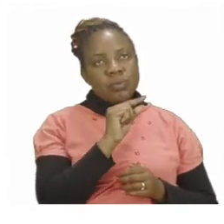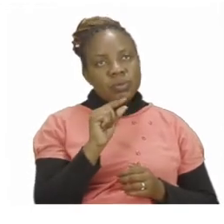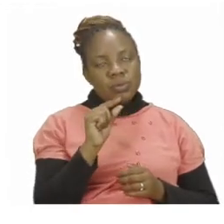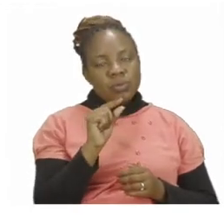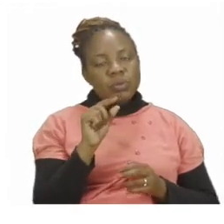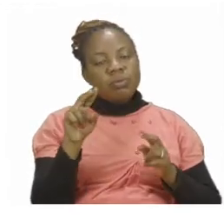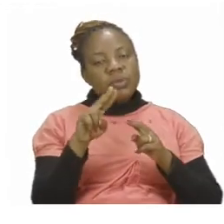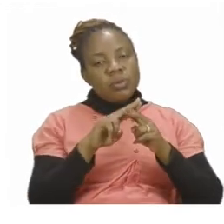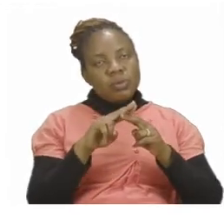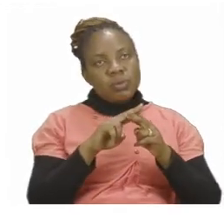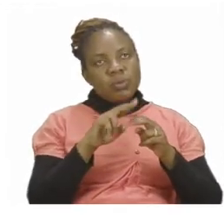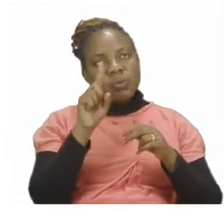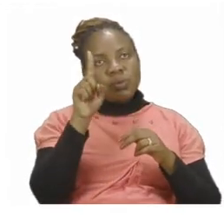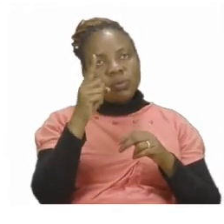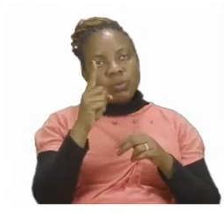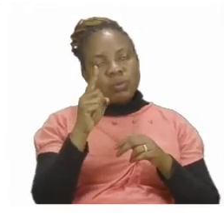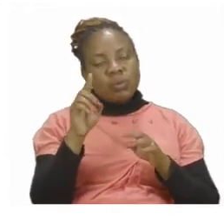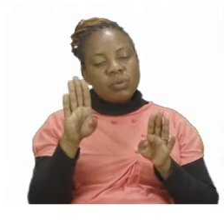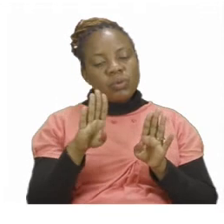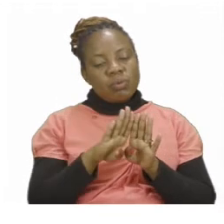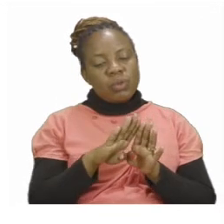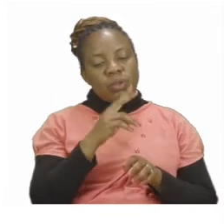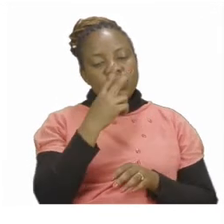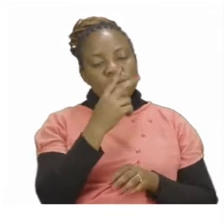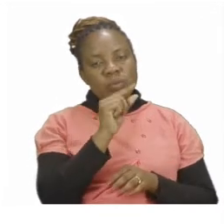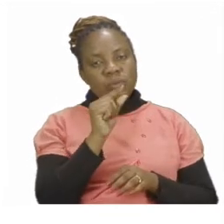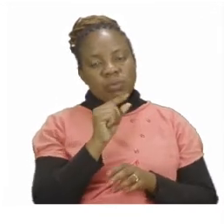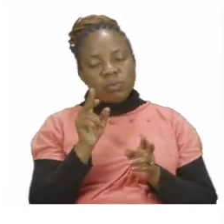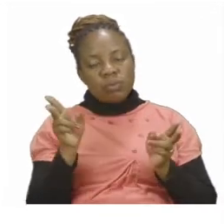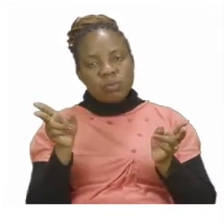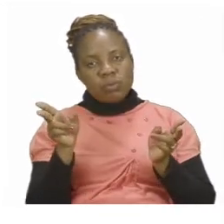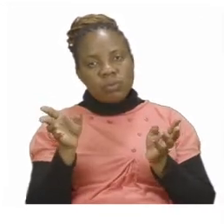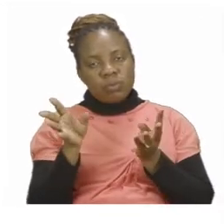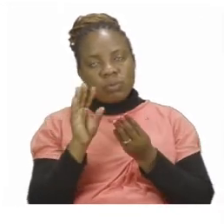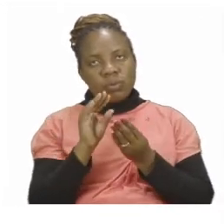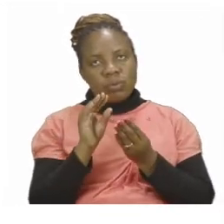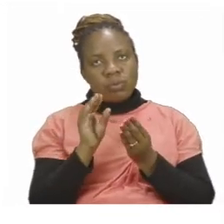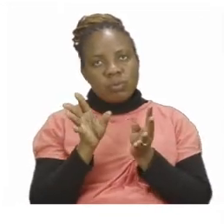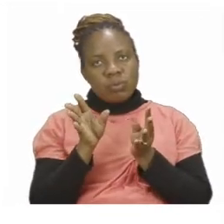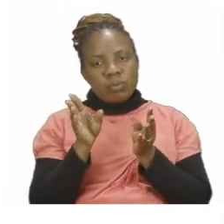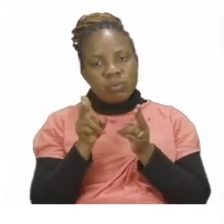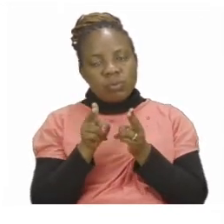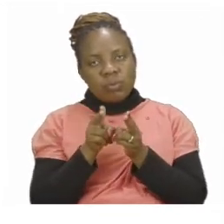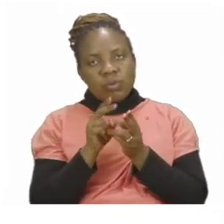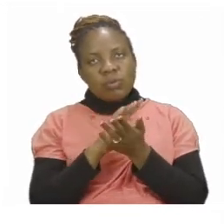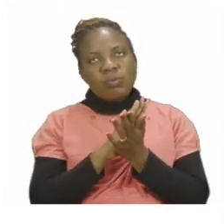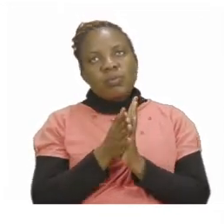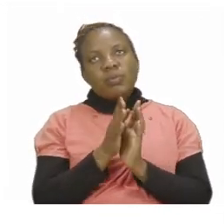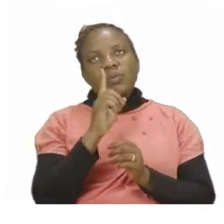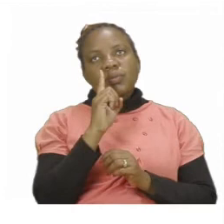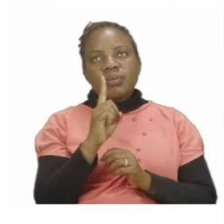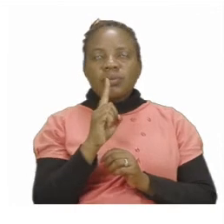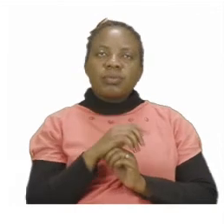contractions by looking at the words and write the contraction for each